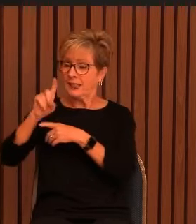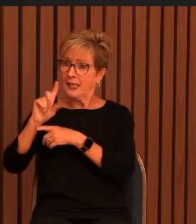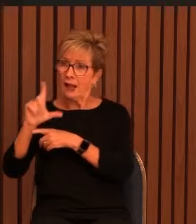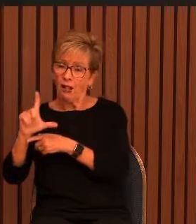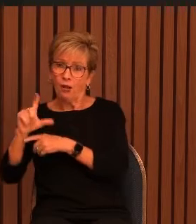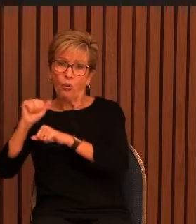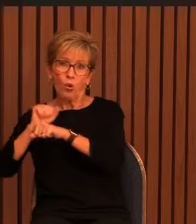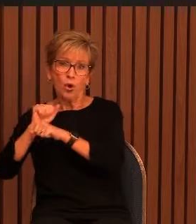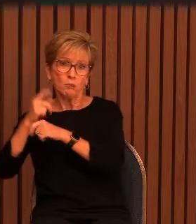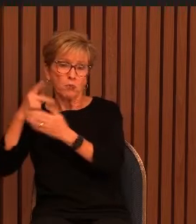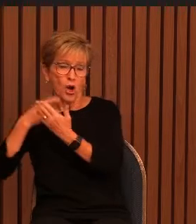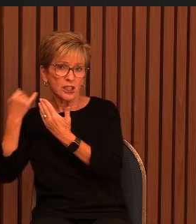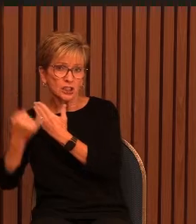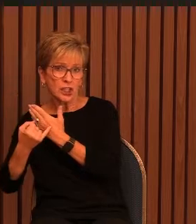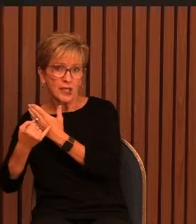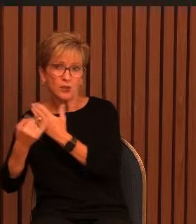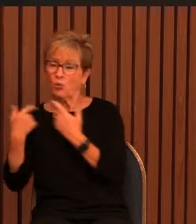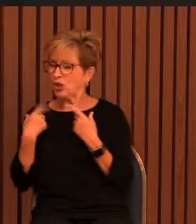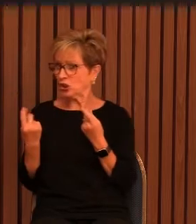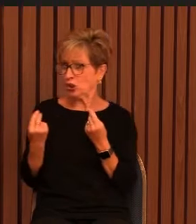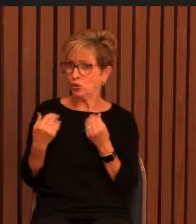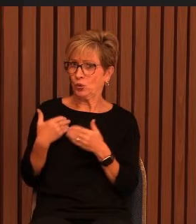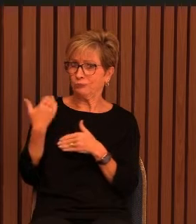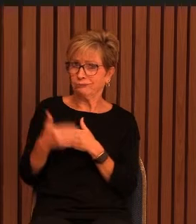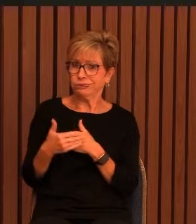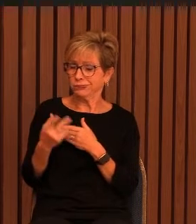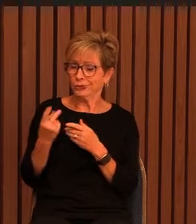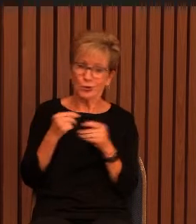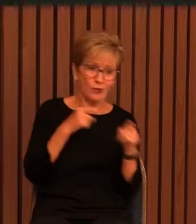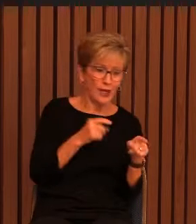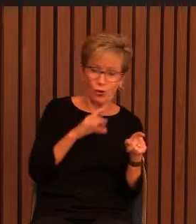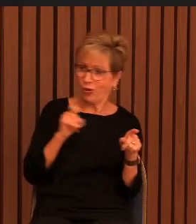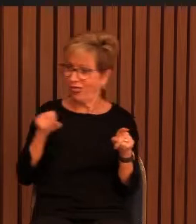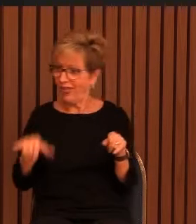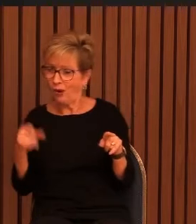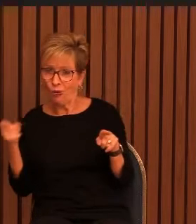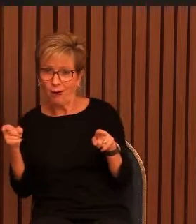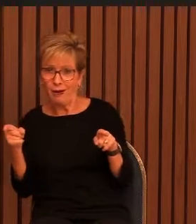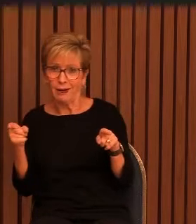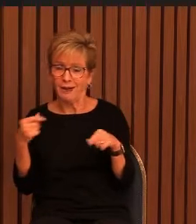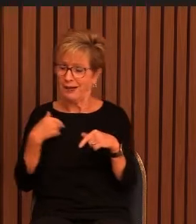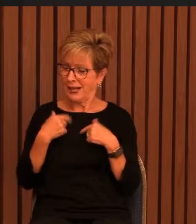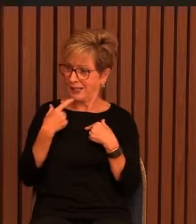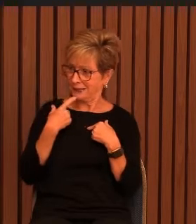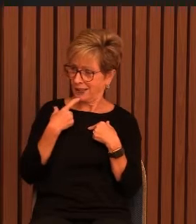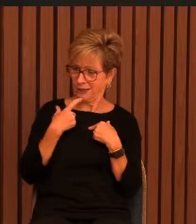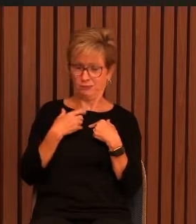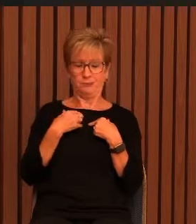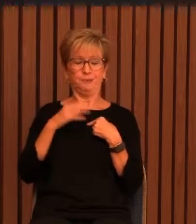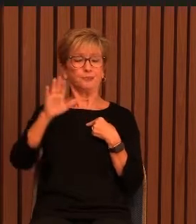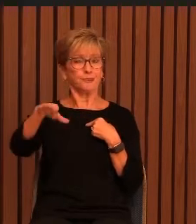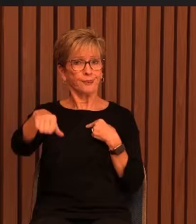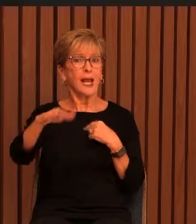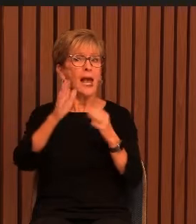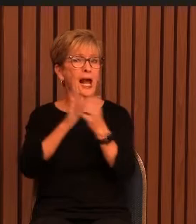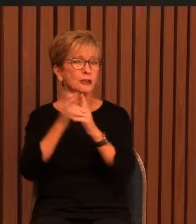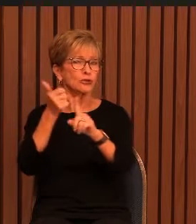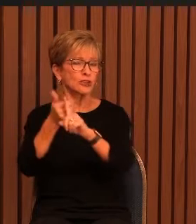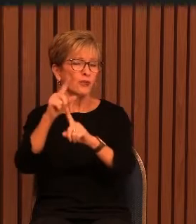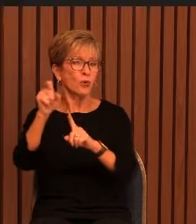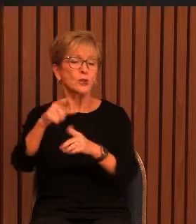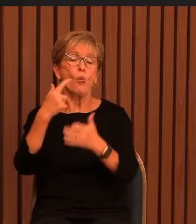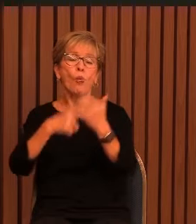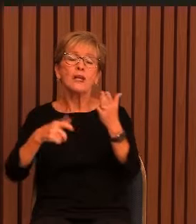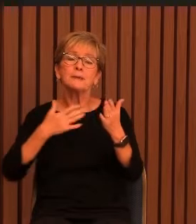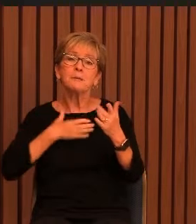Works project. Well, should I do that one or should I do this one? And I say, all right, ask yourself the question, what is my